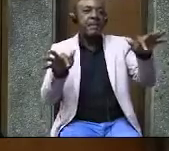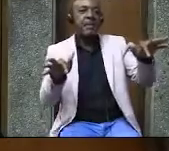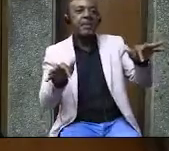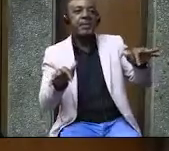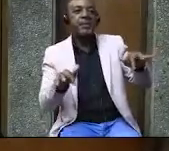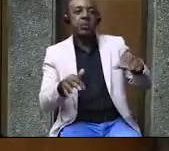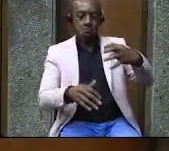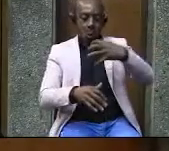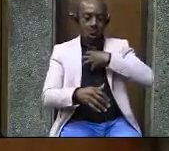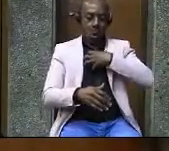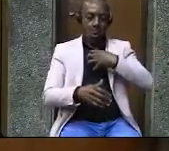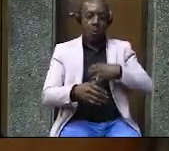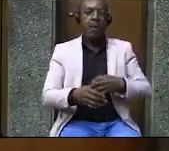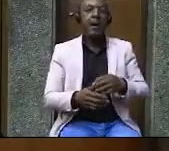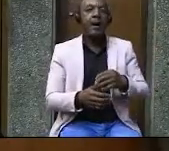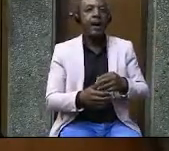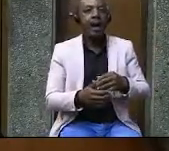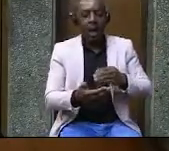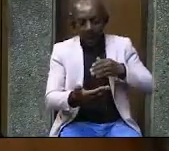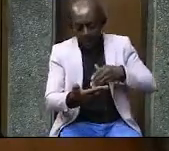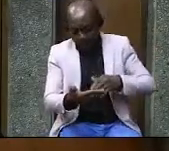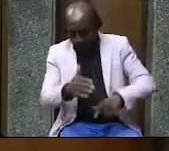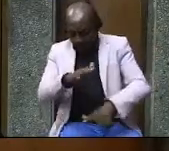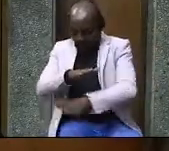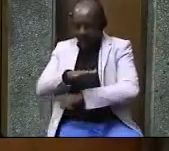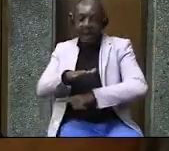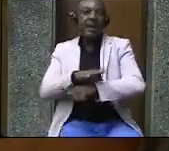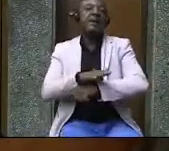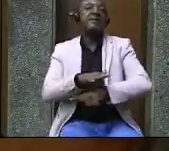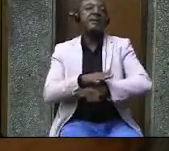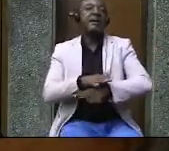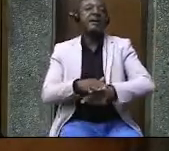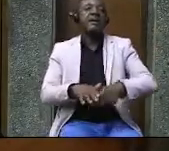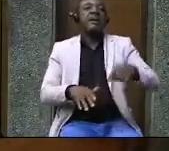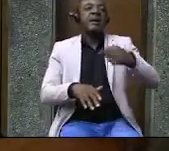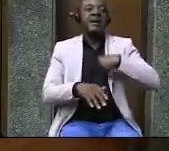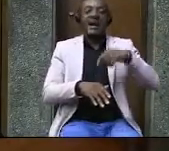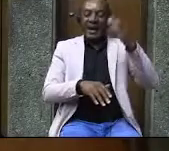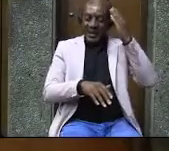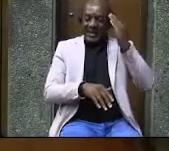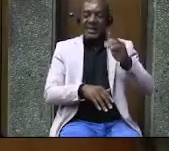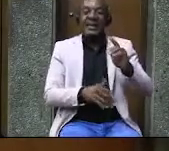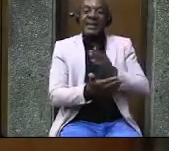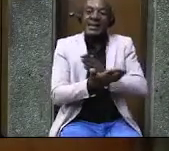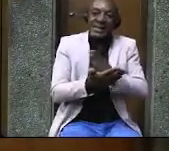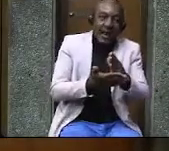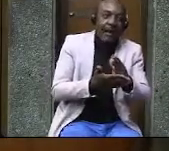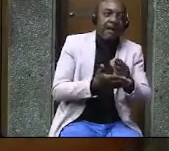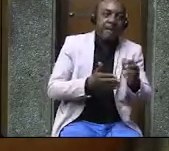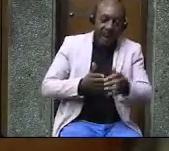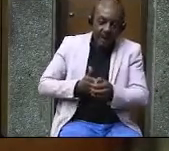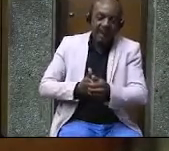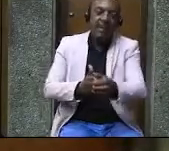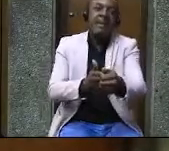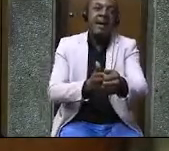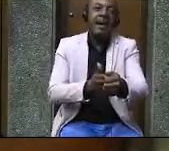administrative authorities, all of which, they are corrupt, they are corruptible. And they do not